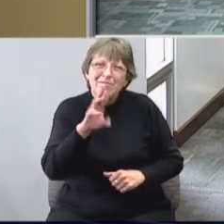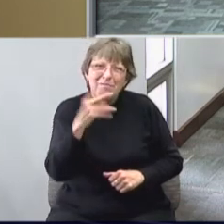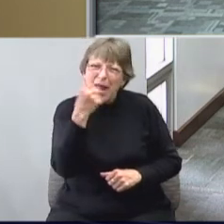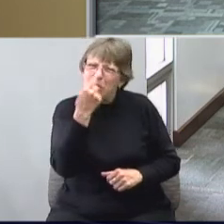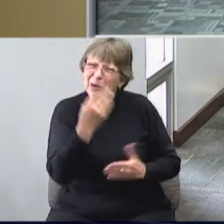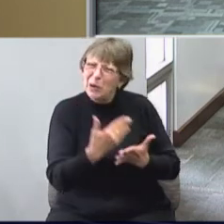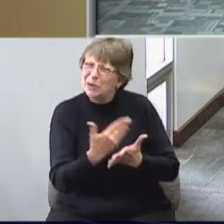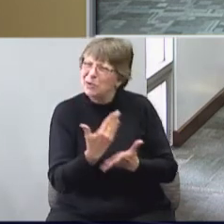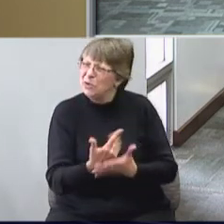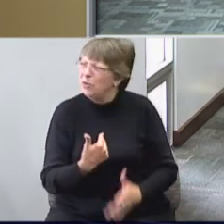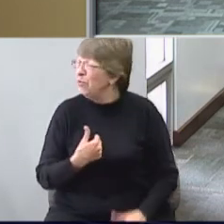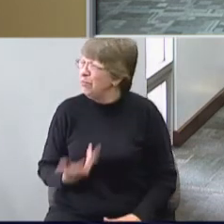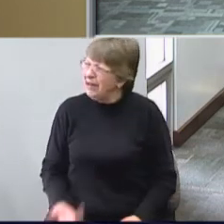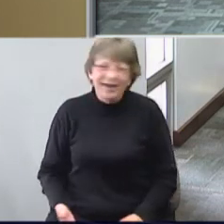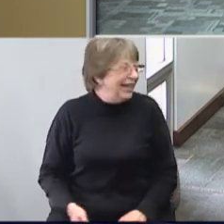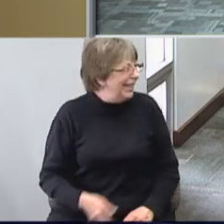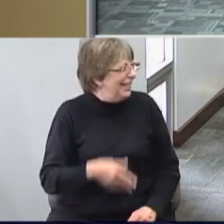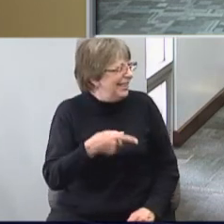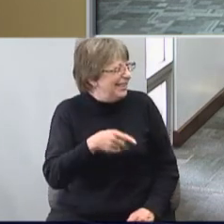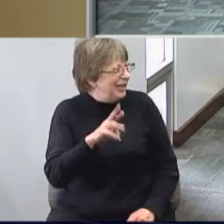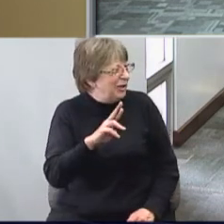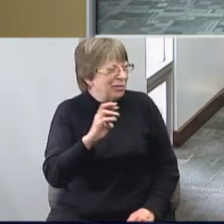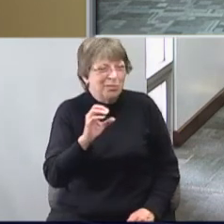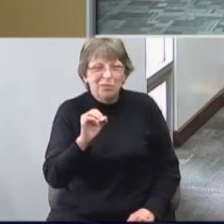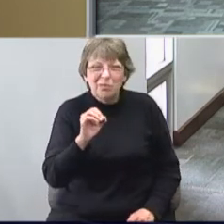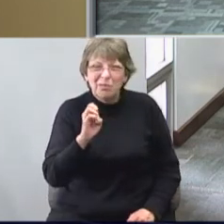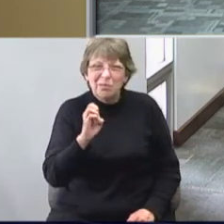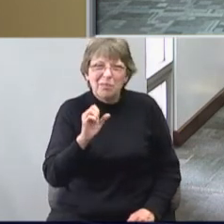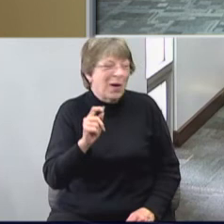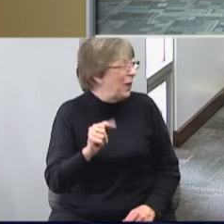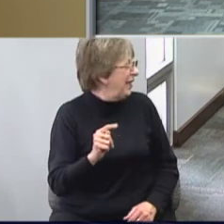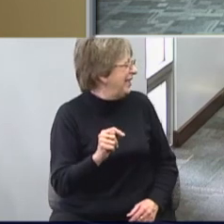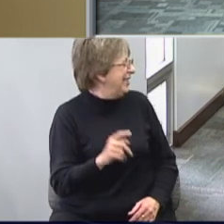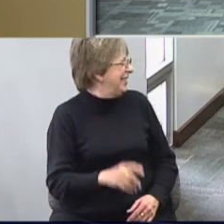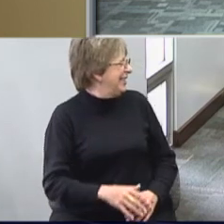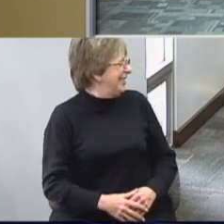Yeah. So I think it was Mayor Pruitt, a different mayor at that time.